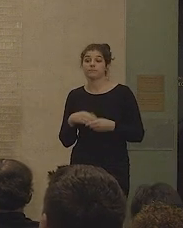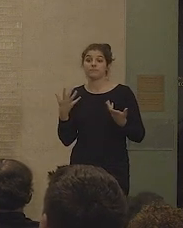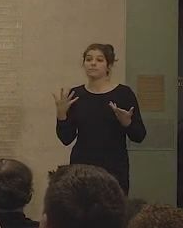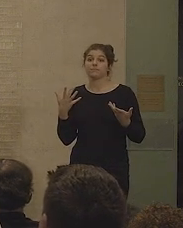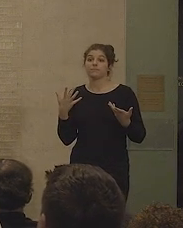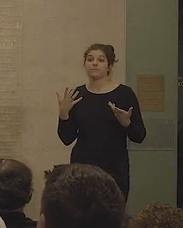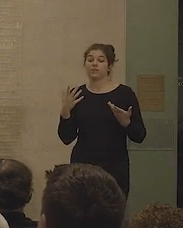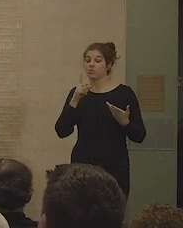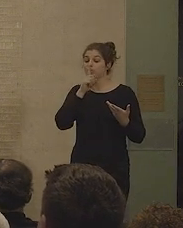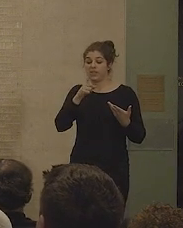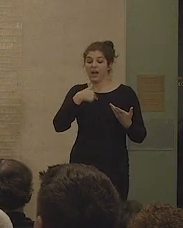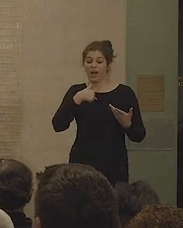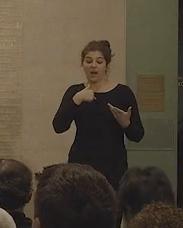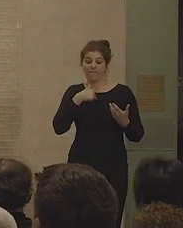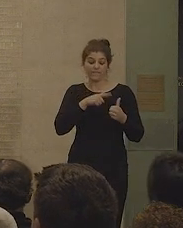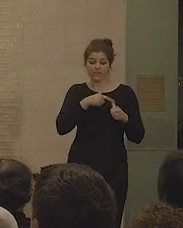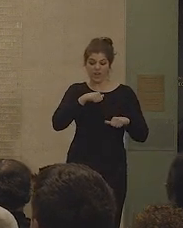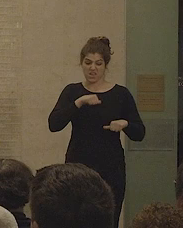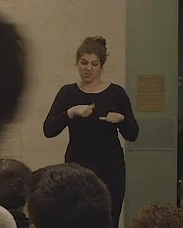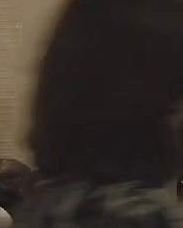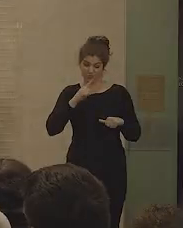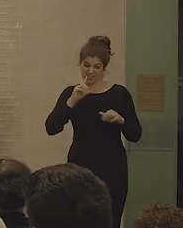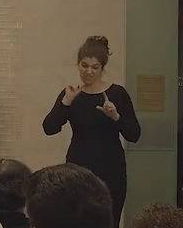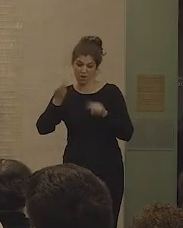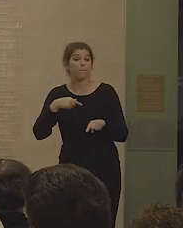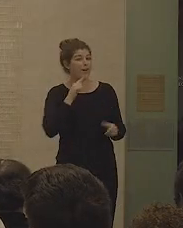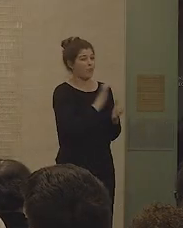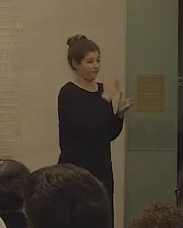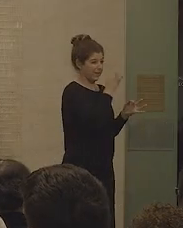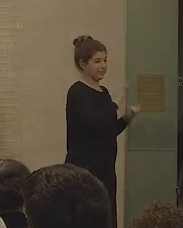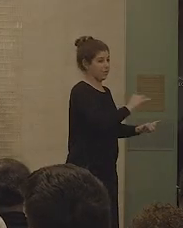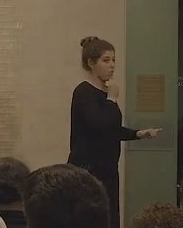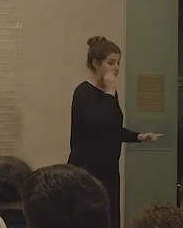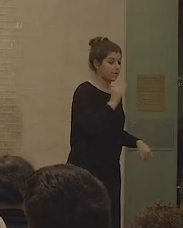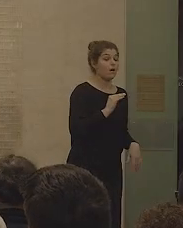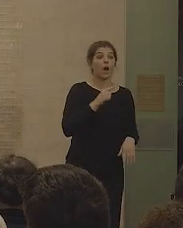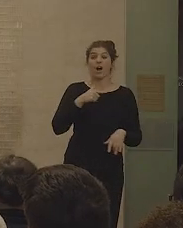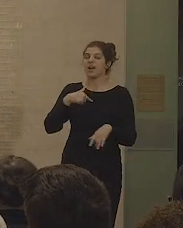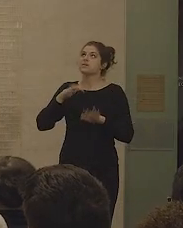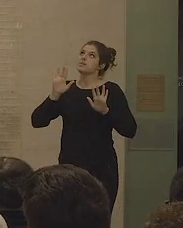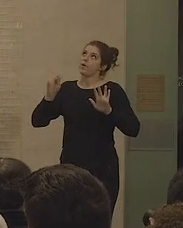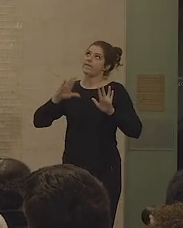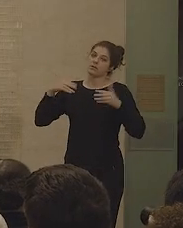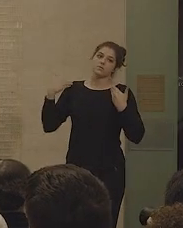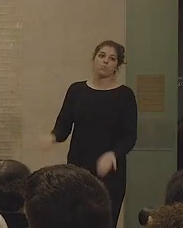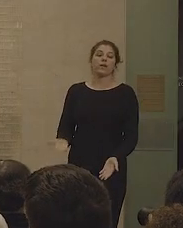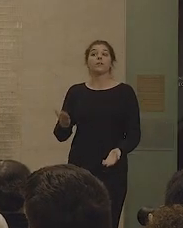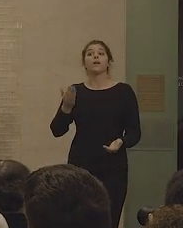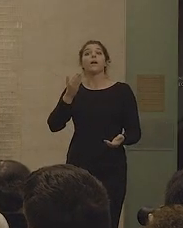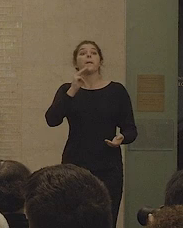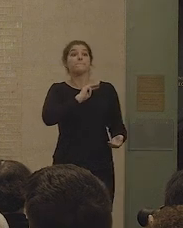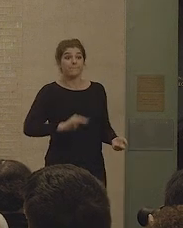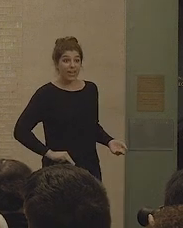I was going to go or not. My wife did not go. When I got there, the mayor asked me to speak, and I let it